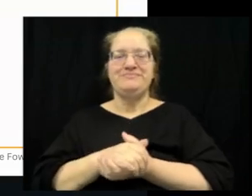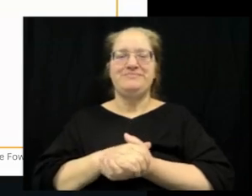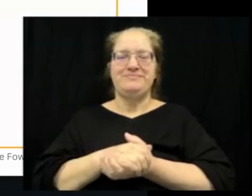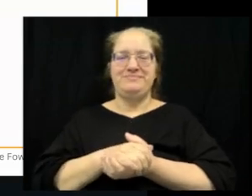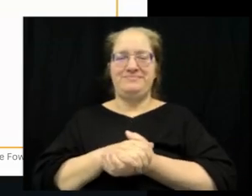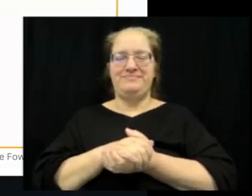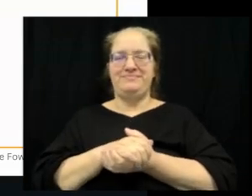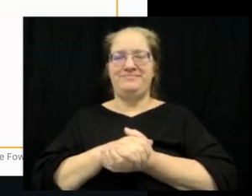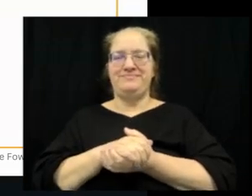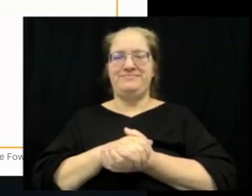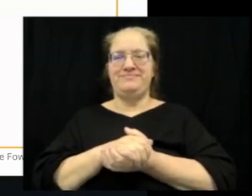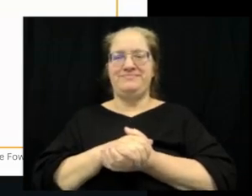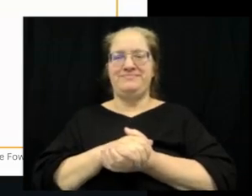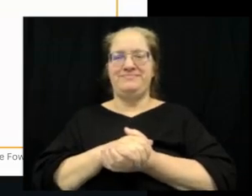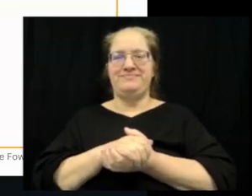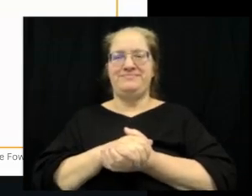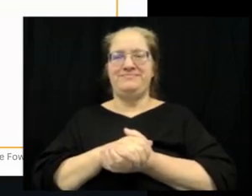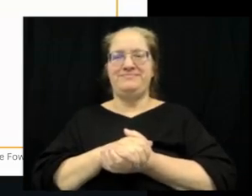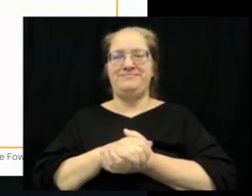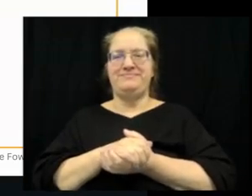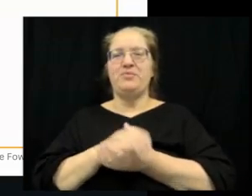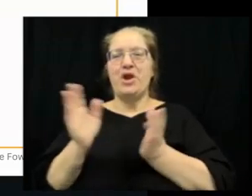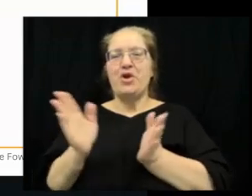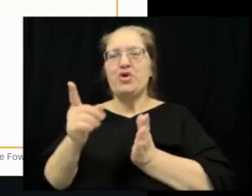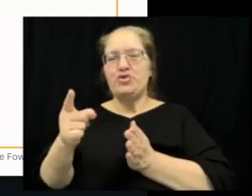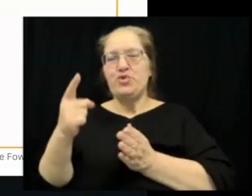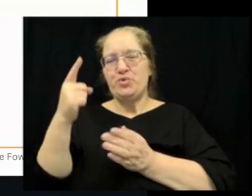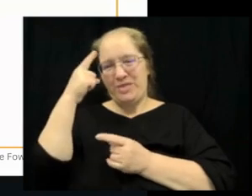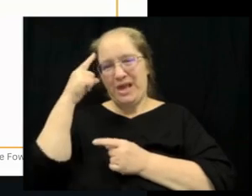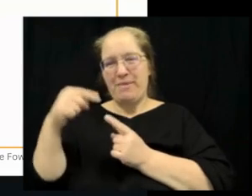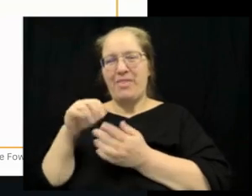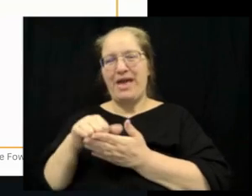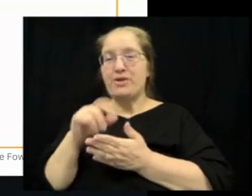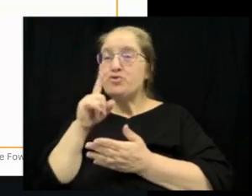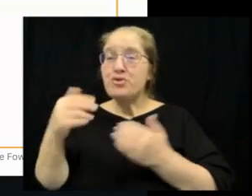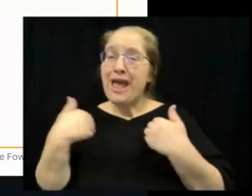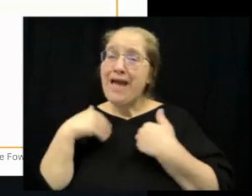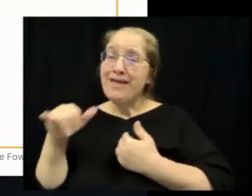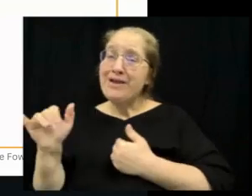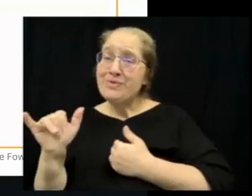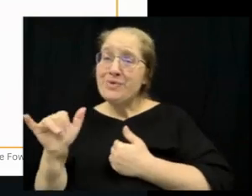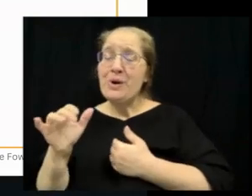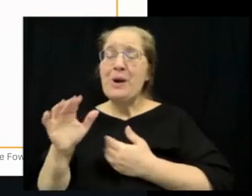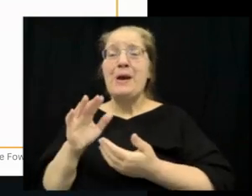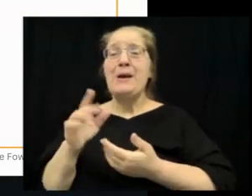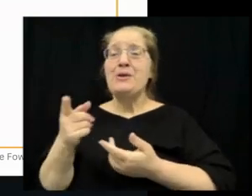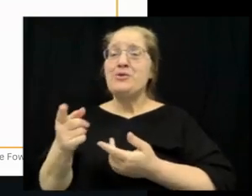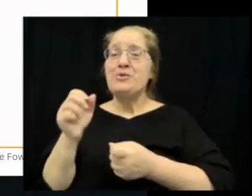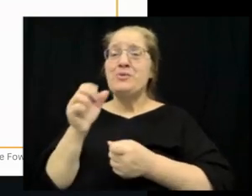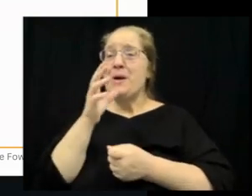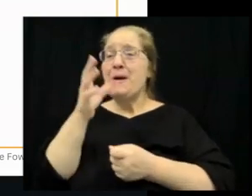splurge, we encourage you to think on those things because you deserve it. You deserve it. Parenting is hard